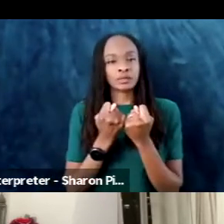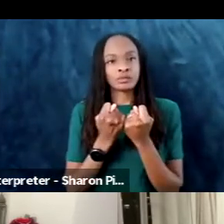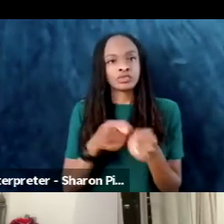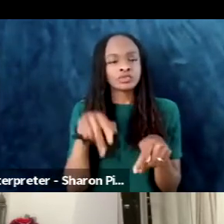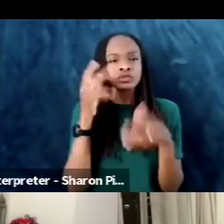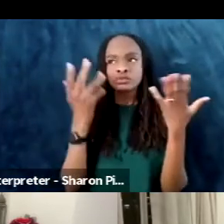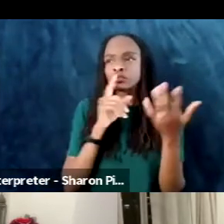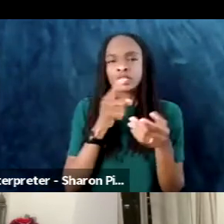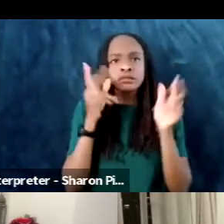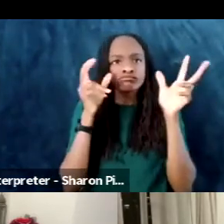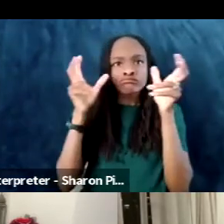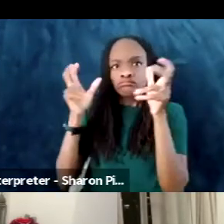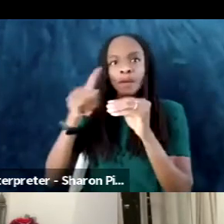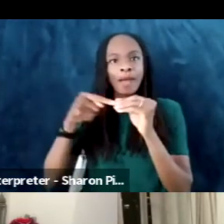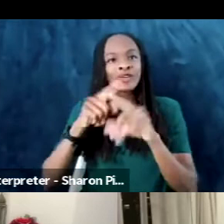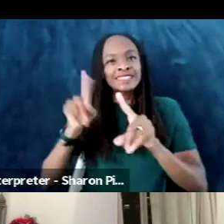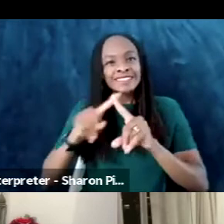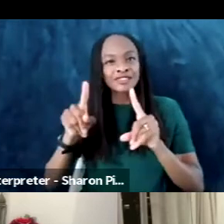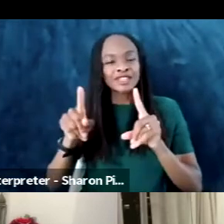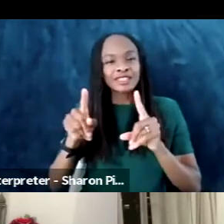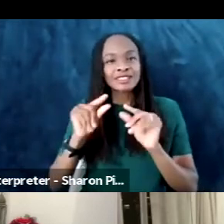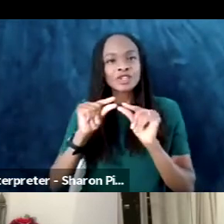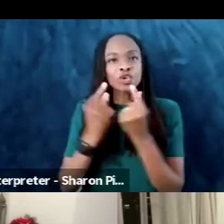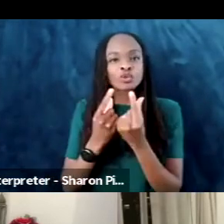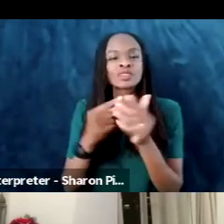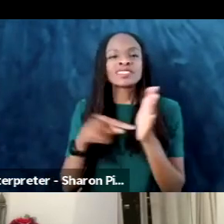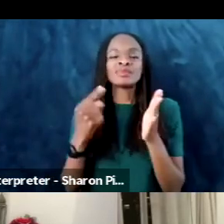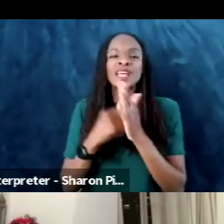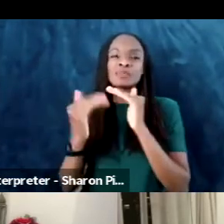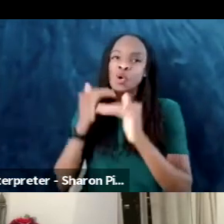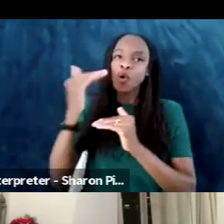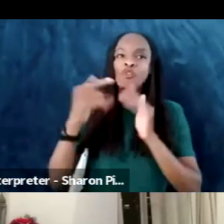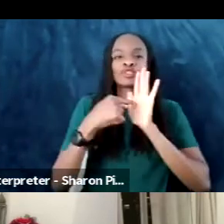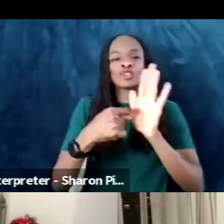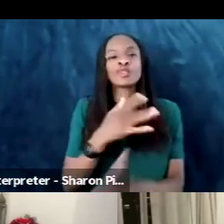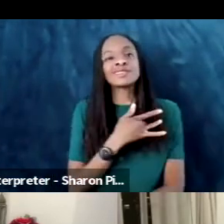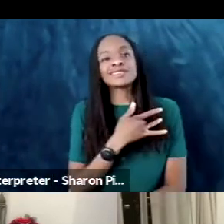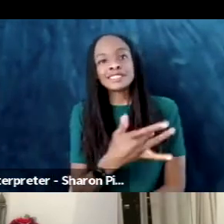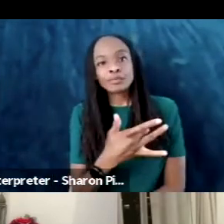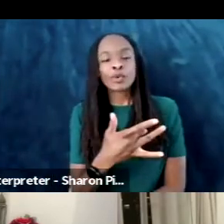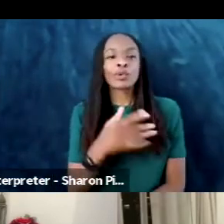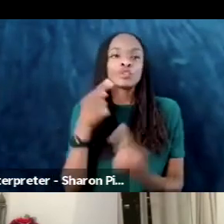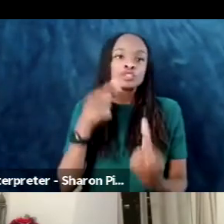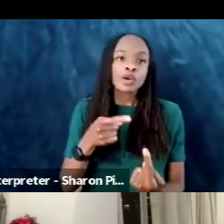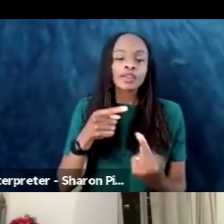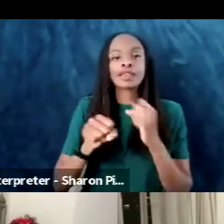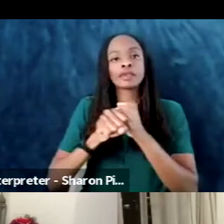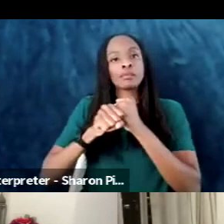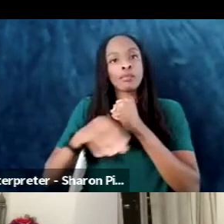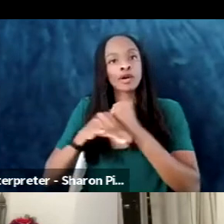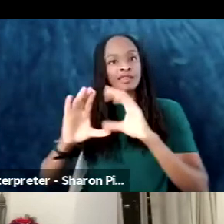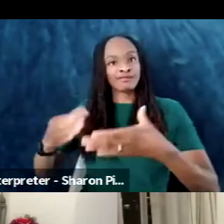groups. We sometimes over showcase the typical target market that we're going after. We need